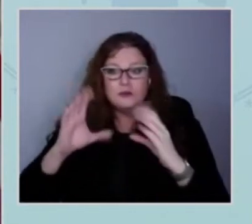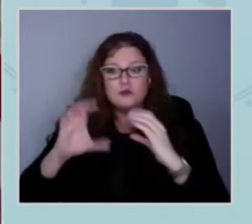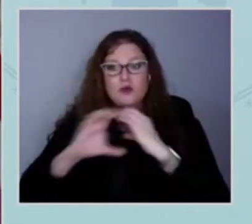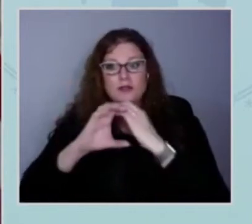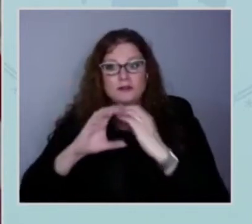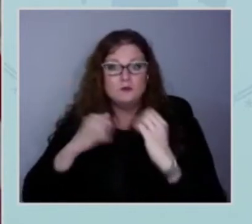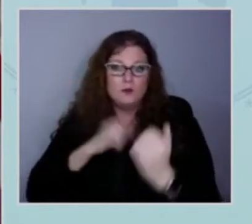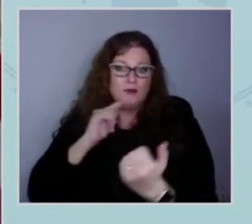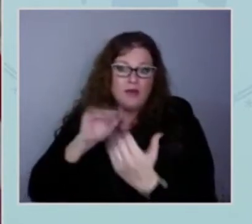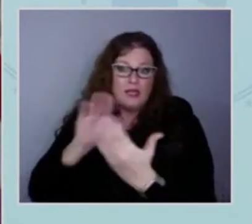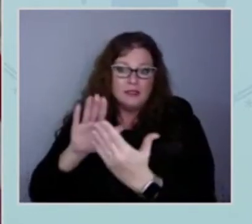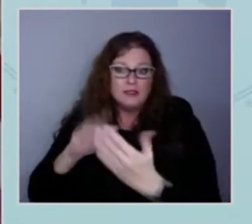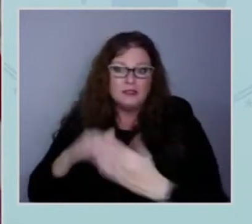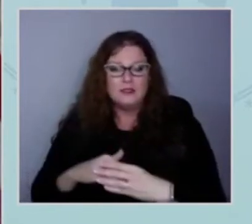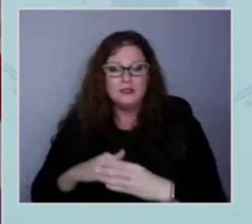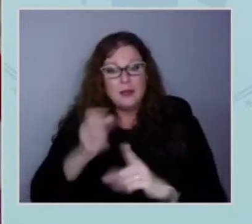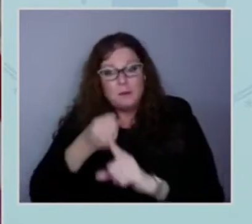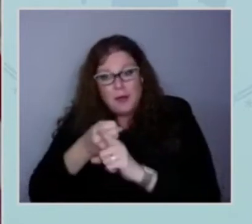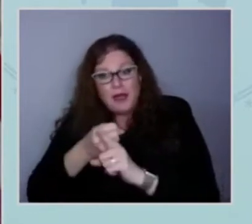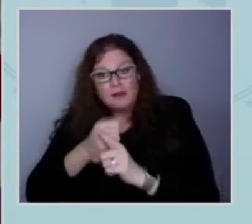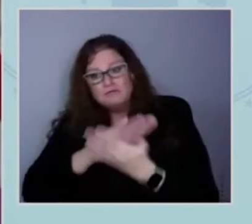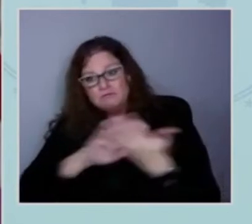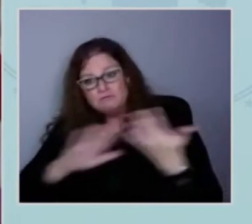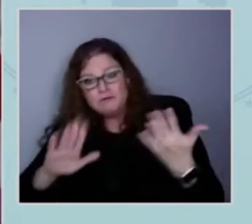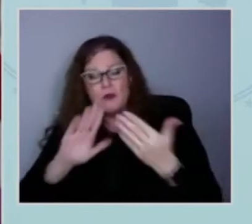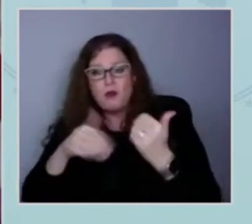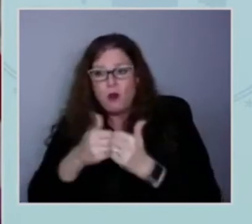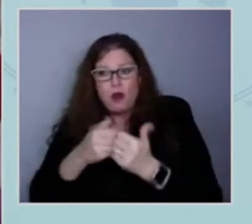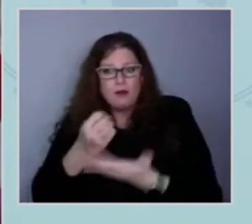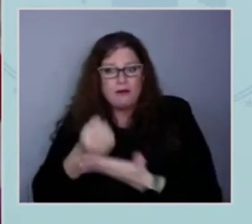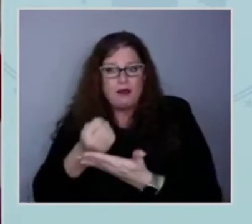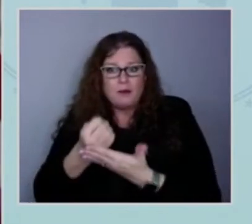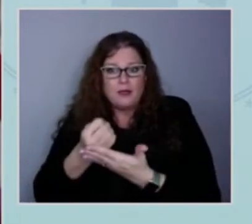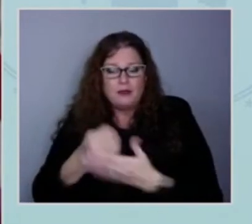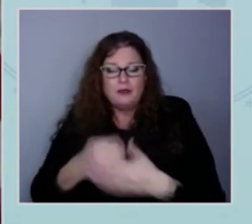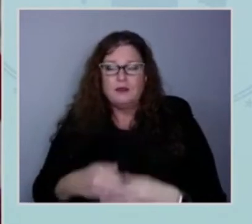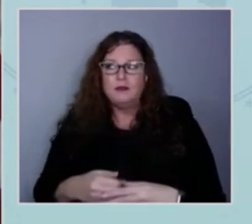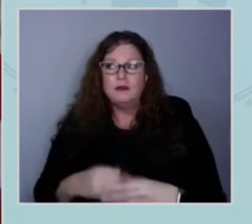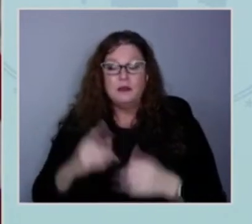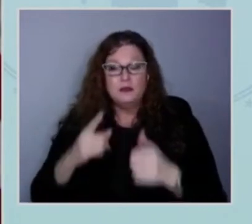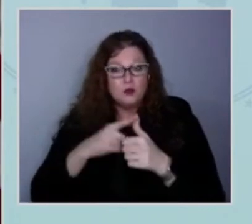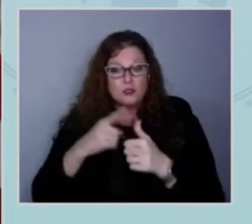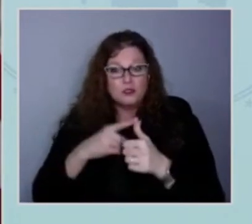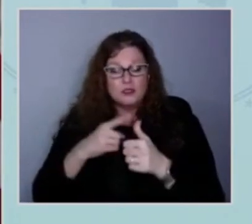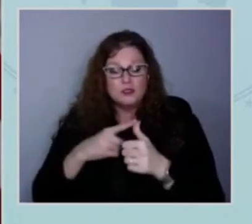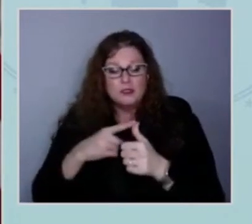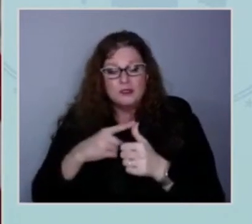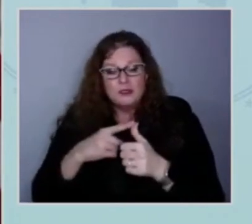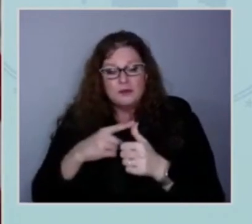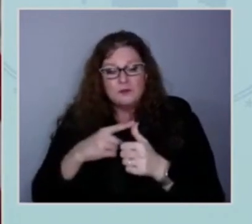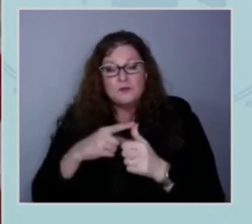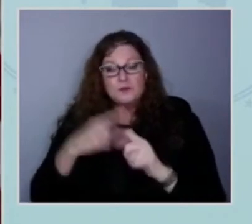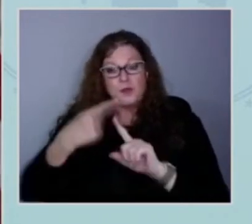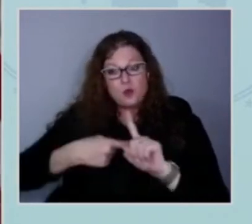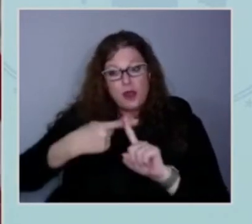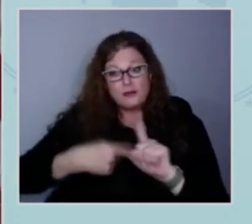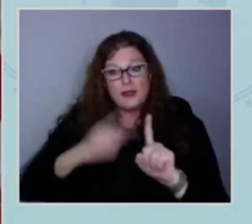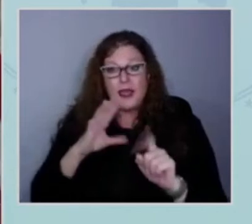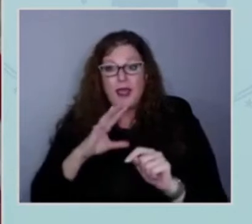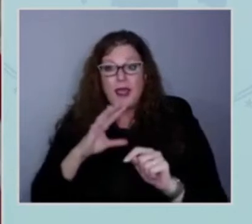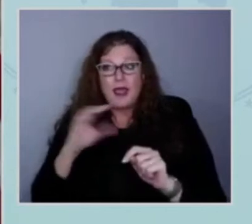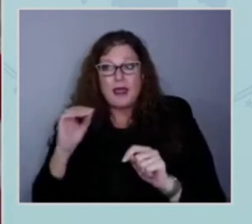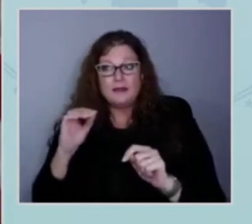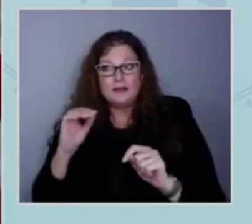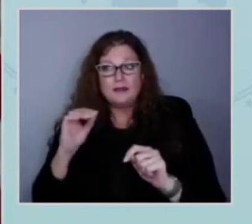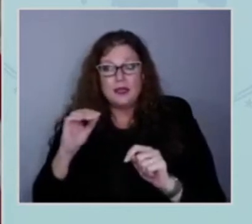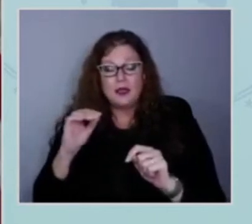national crisis. This is a national crisis that we're facing, and it affects the entire economy. So